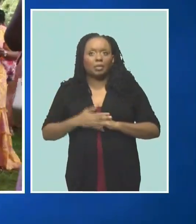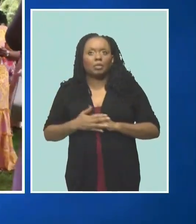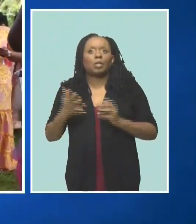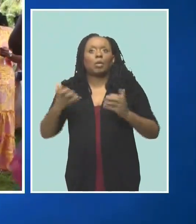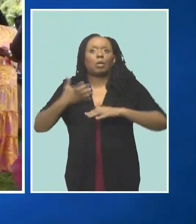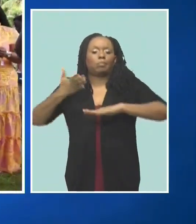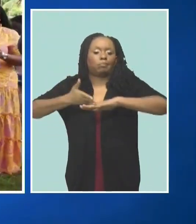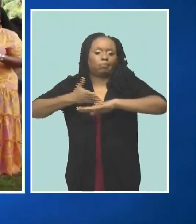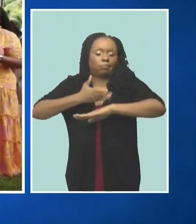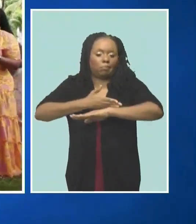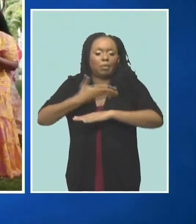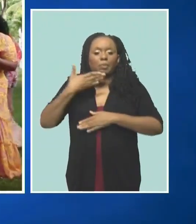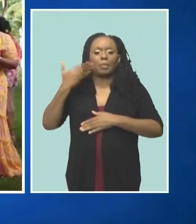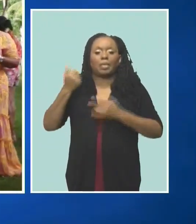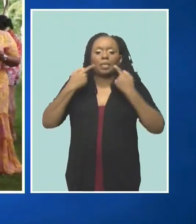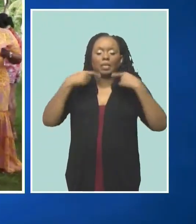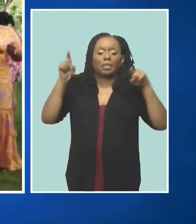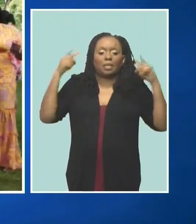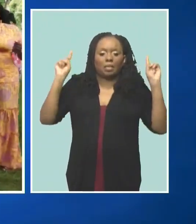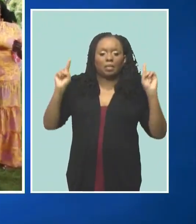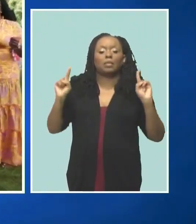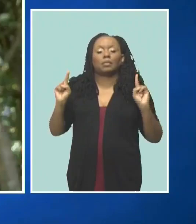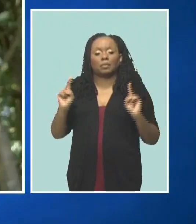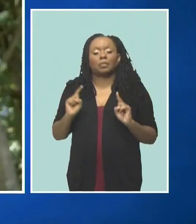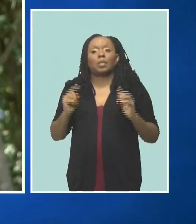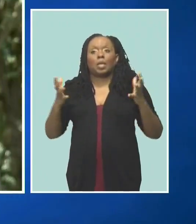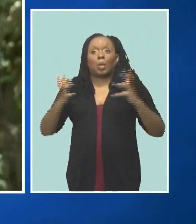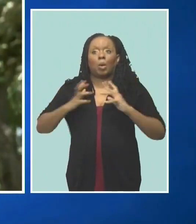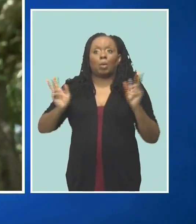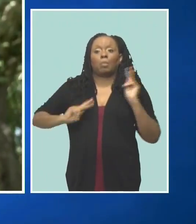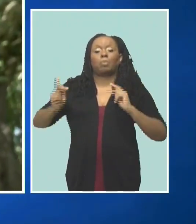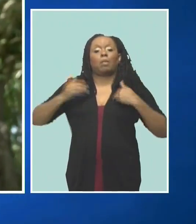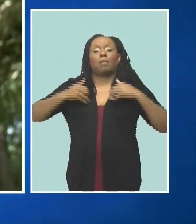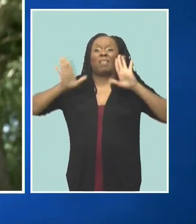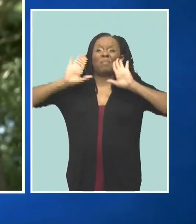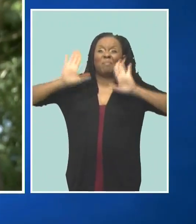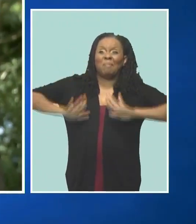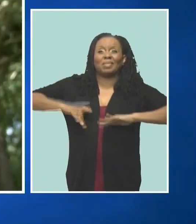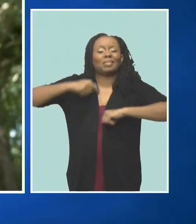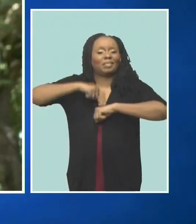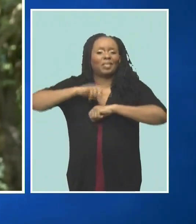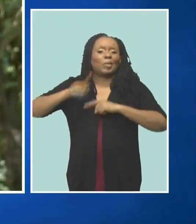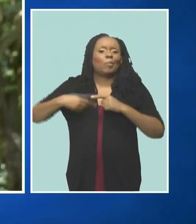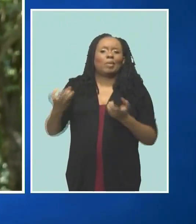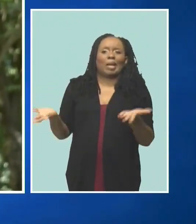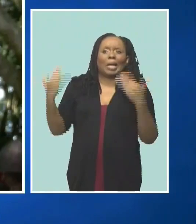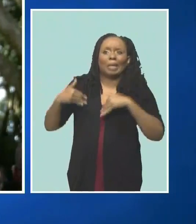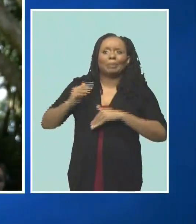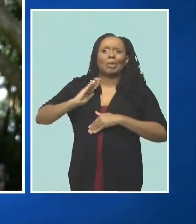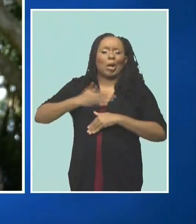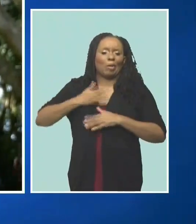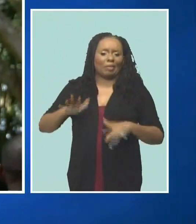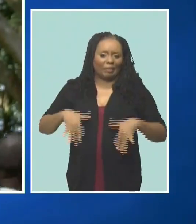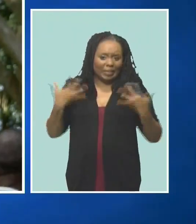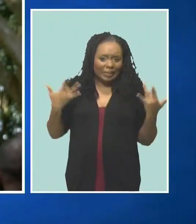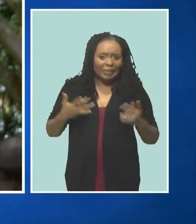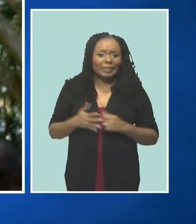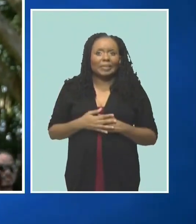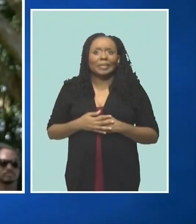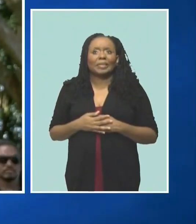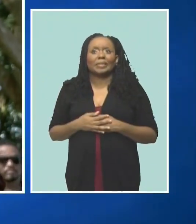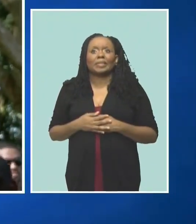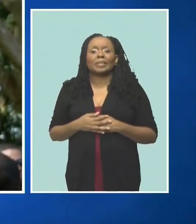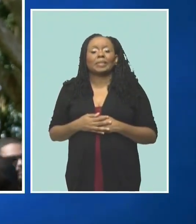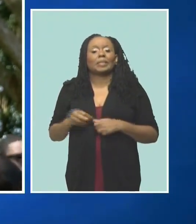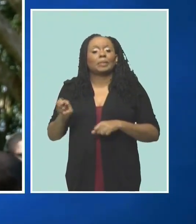this successful, to make sure our patrons have the amazing time that they always tend to have when they come to our event. Meanwhile, Minister